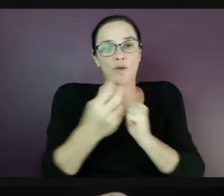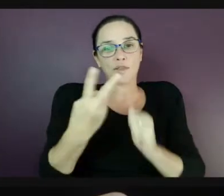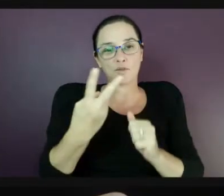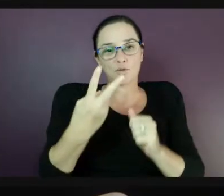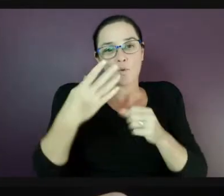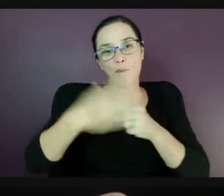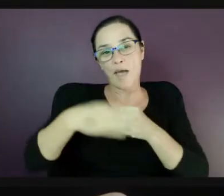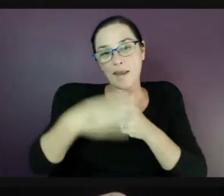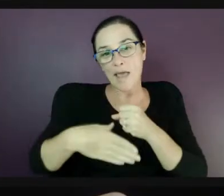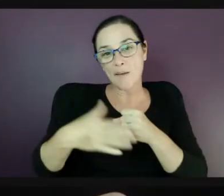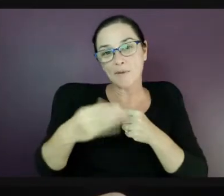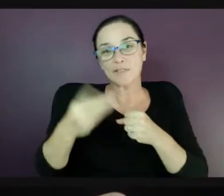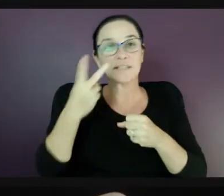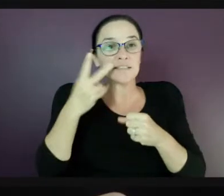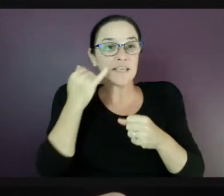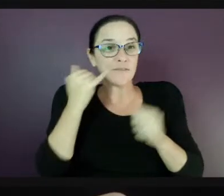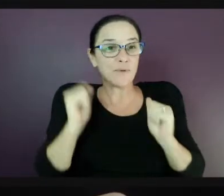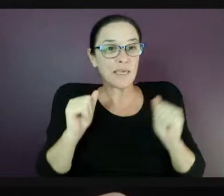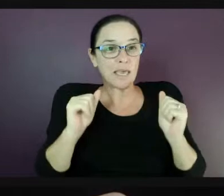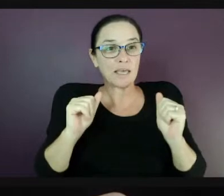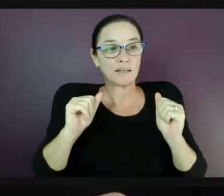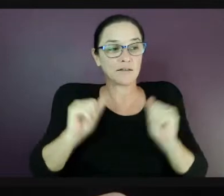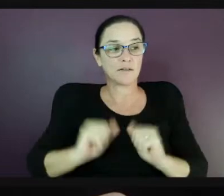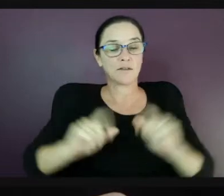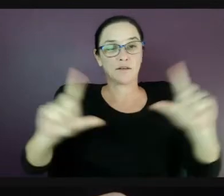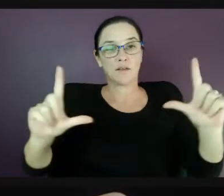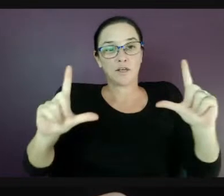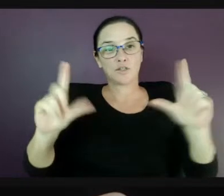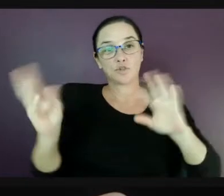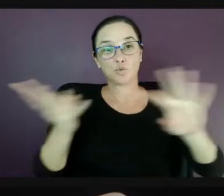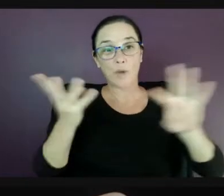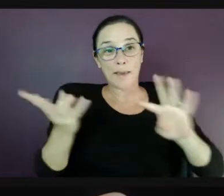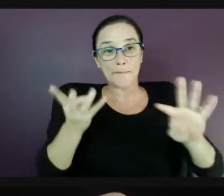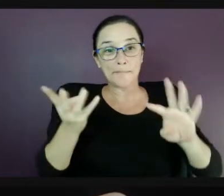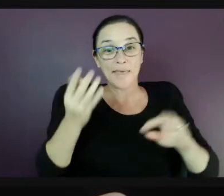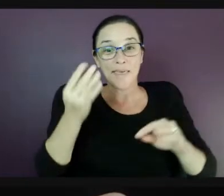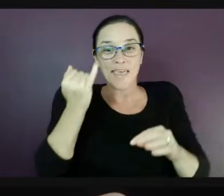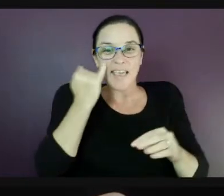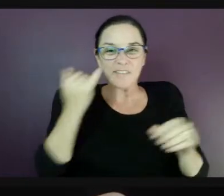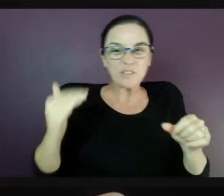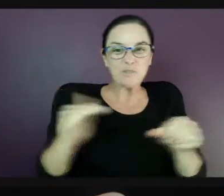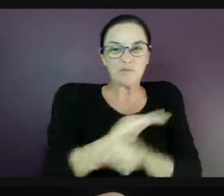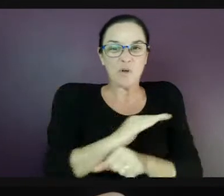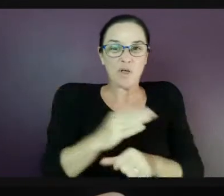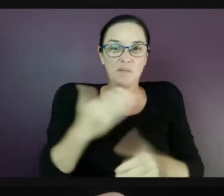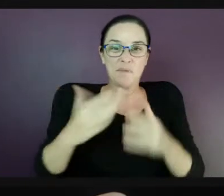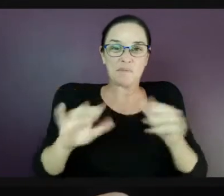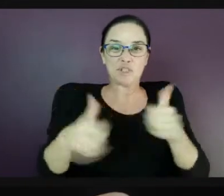park to see if we can stream that for you guys. If it's super, super full, it might be challenging. We'll see what we can do there.